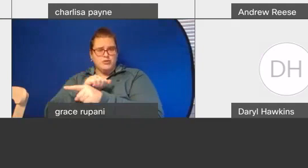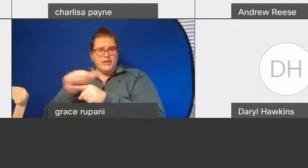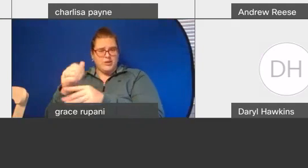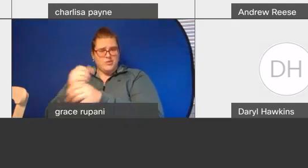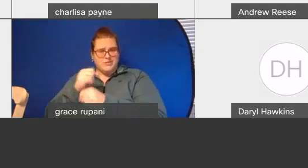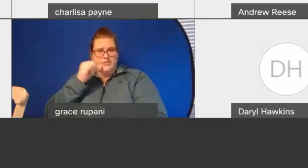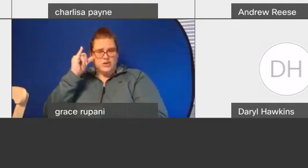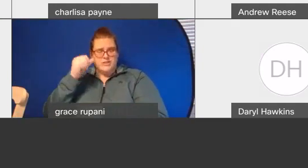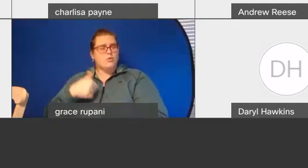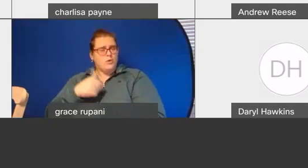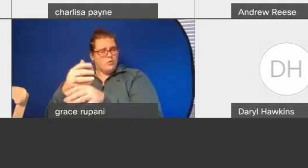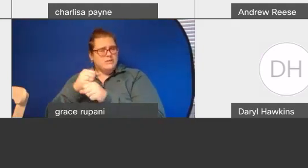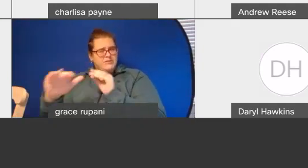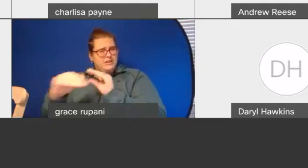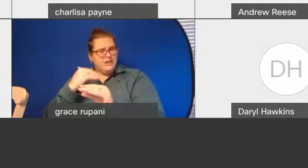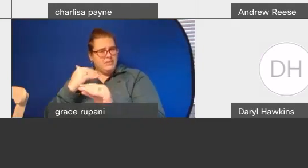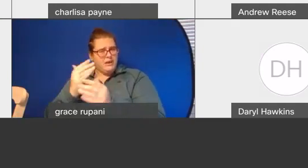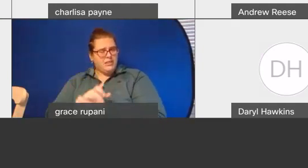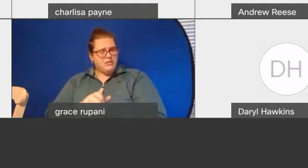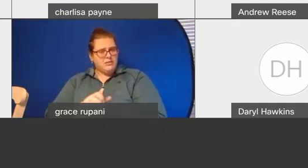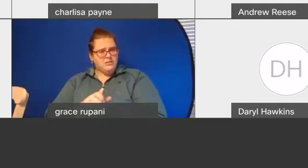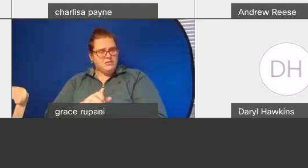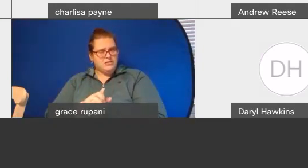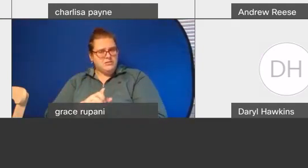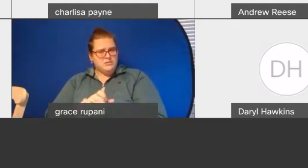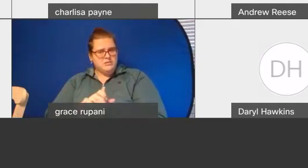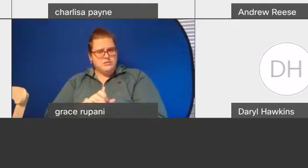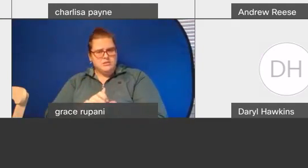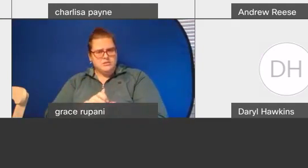information. Can you hear me?